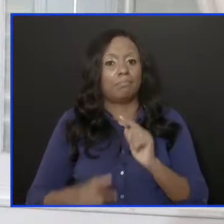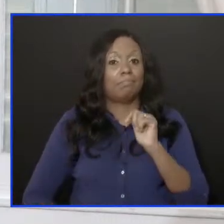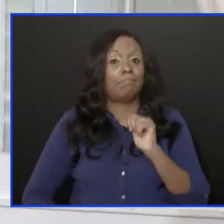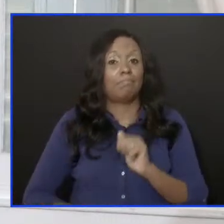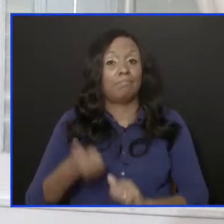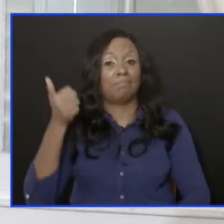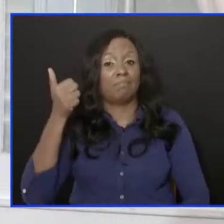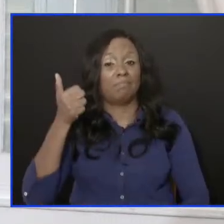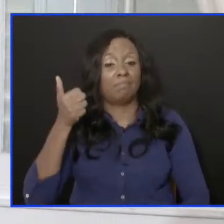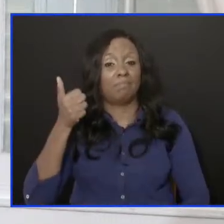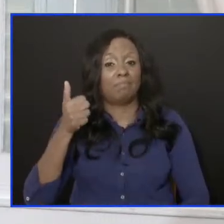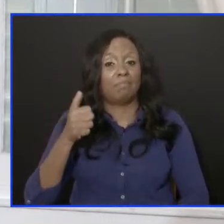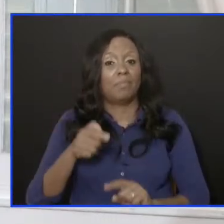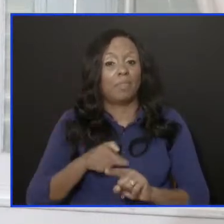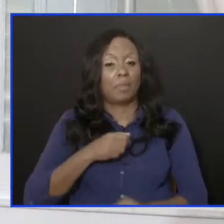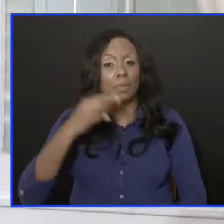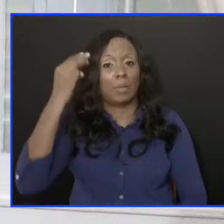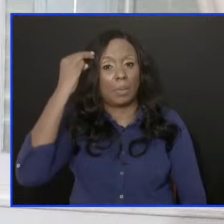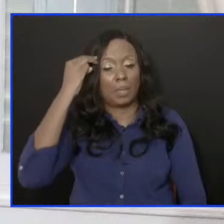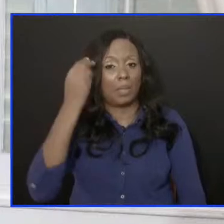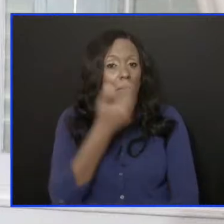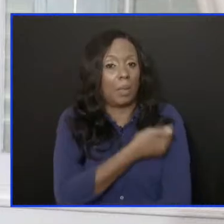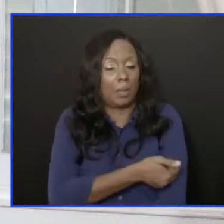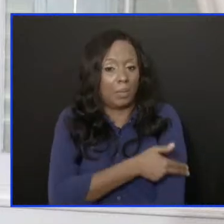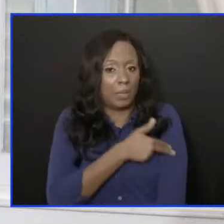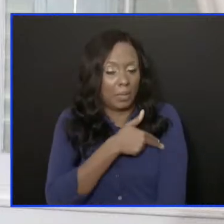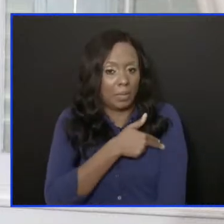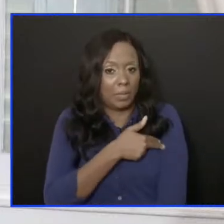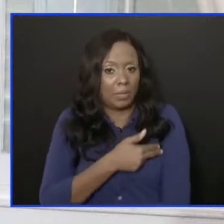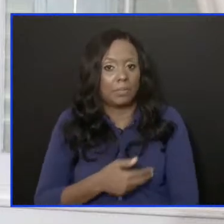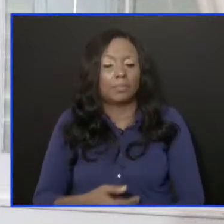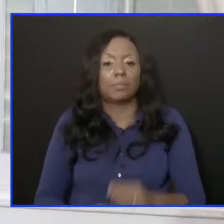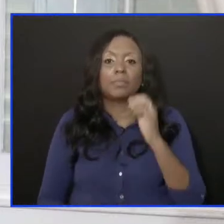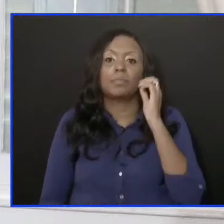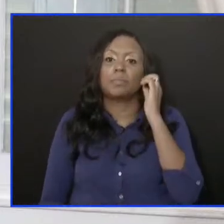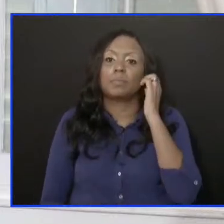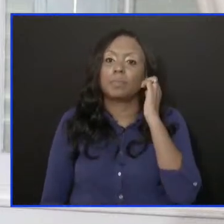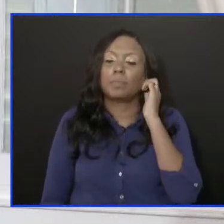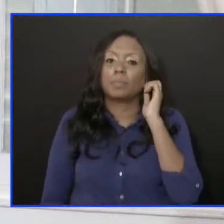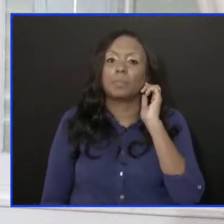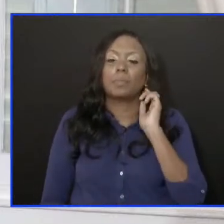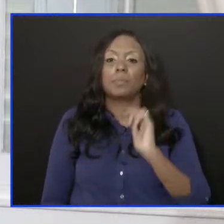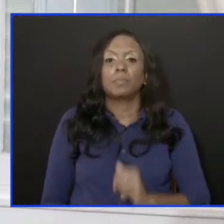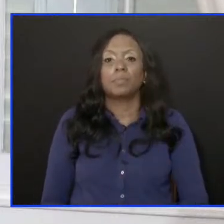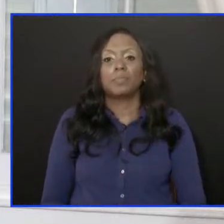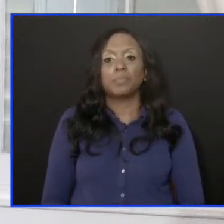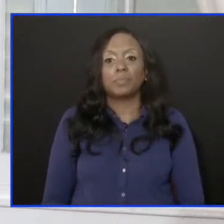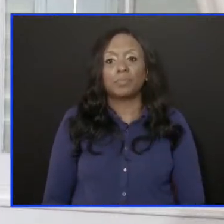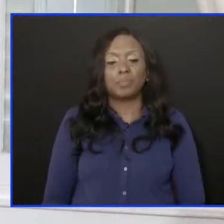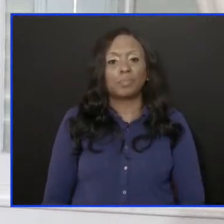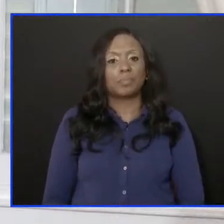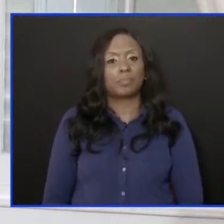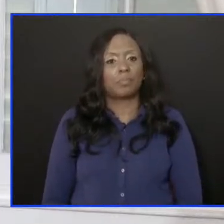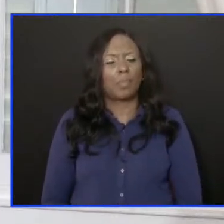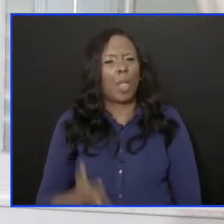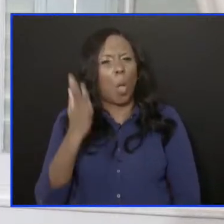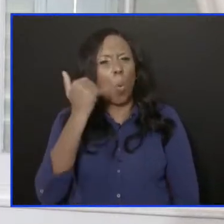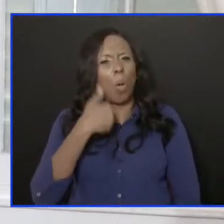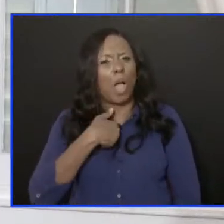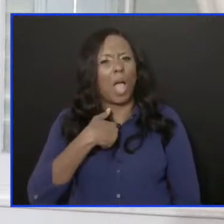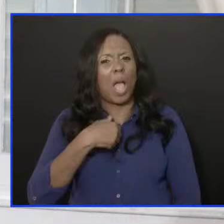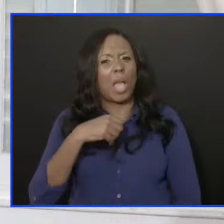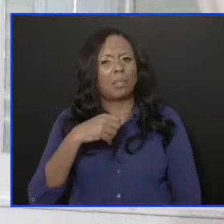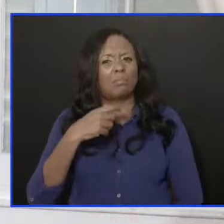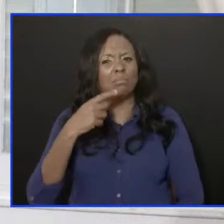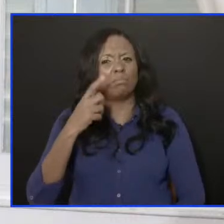these cases coming from the psychiatric hospital. And the reason why I'm raising this, because this is